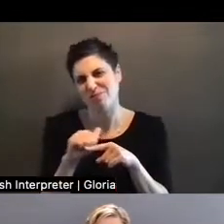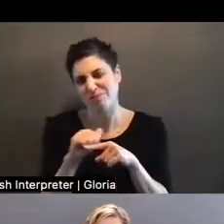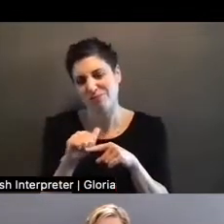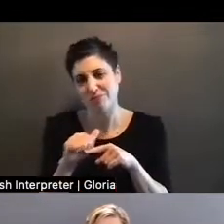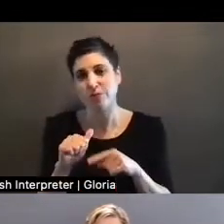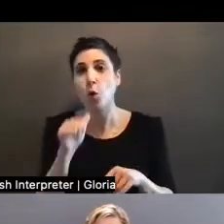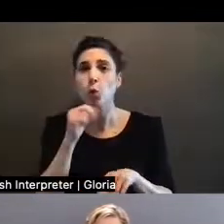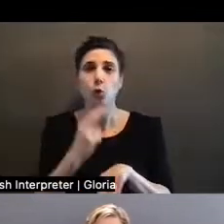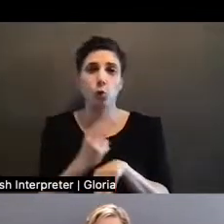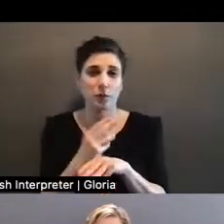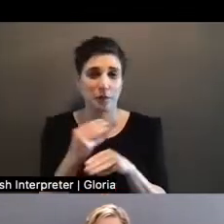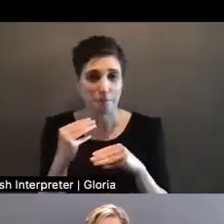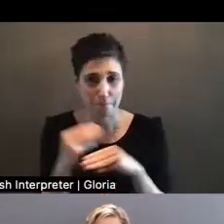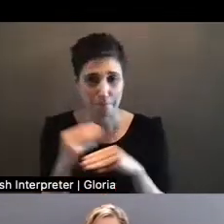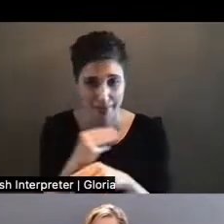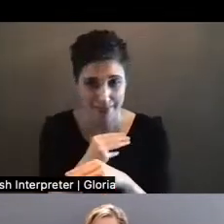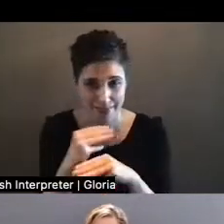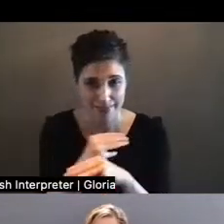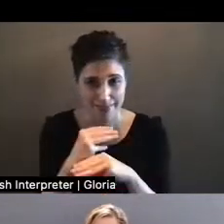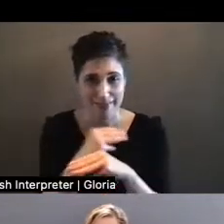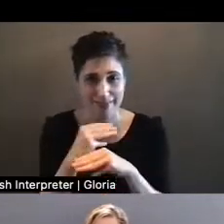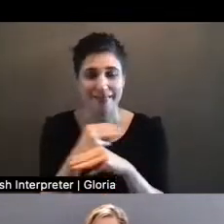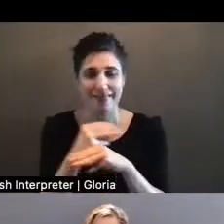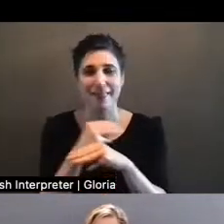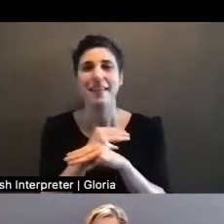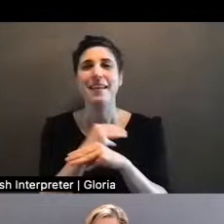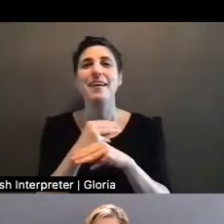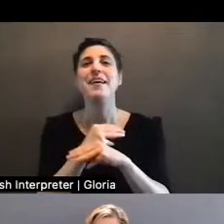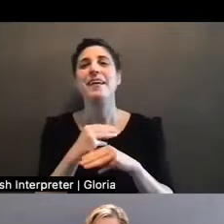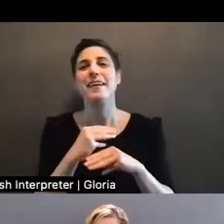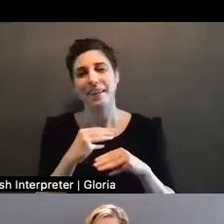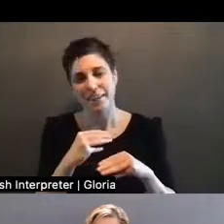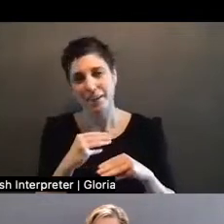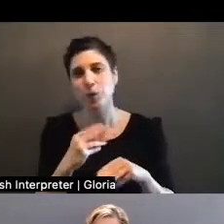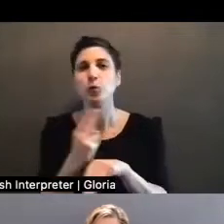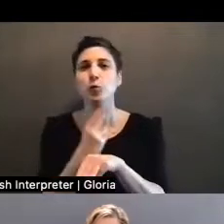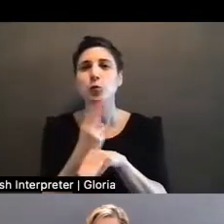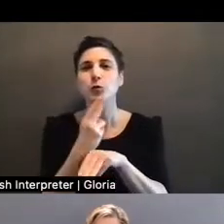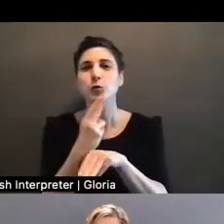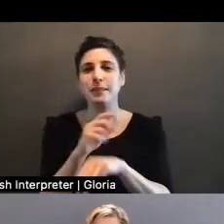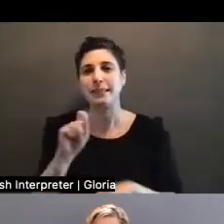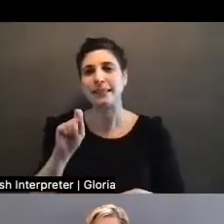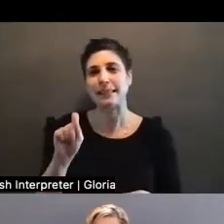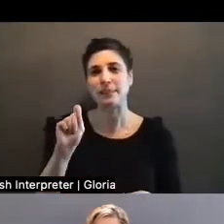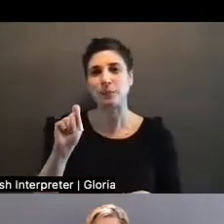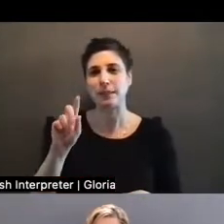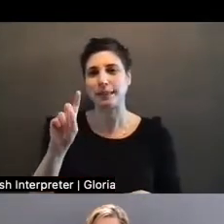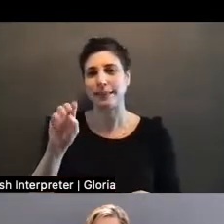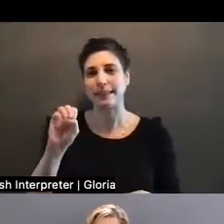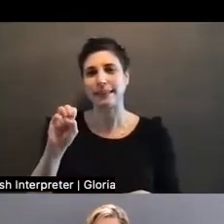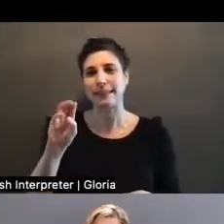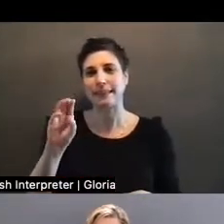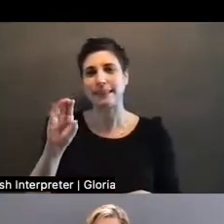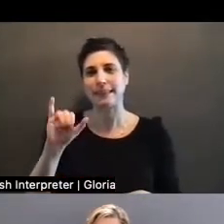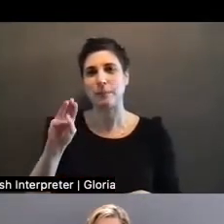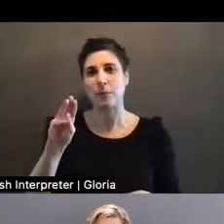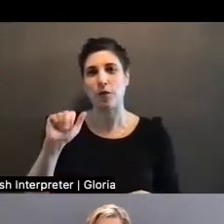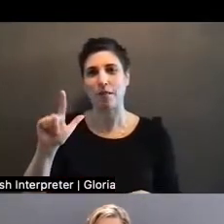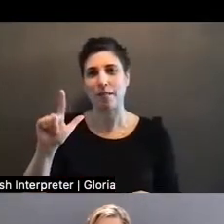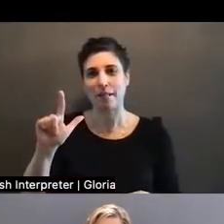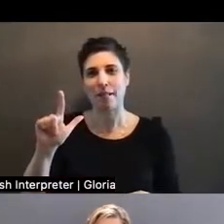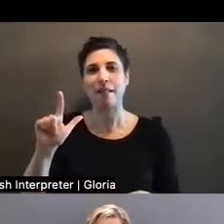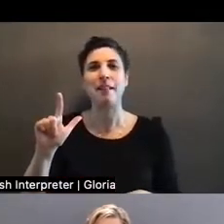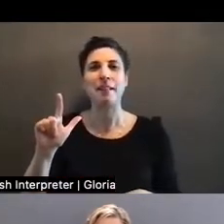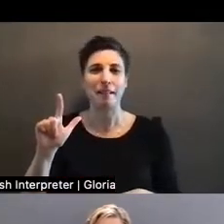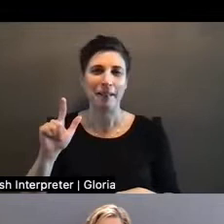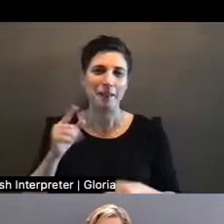math, it's working with decimals and some higher math skills, I would